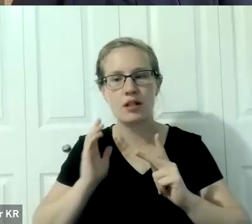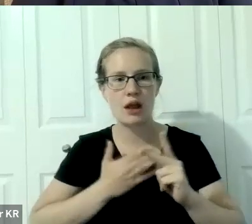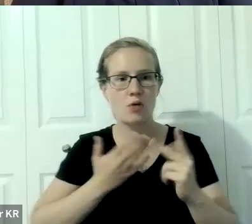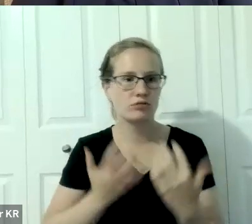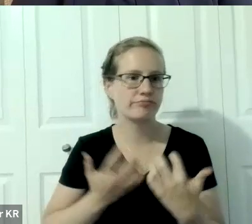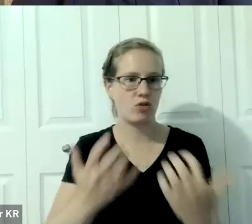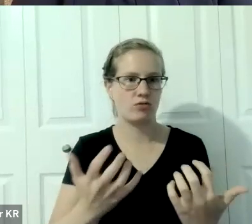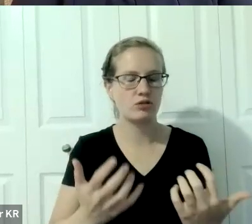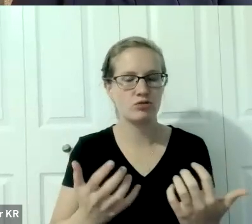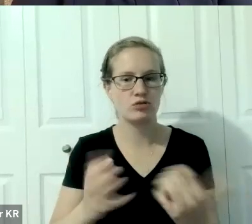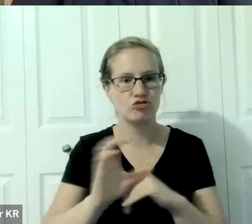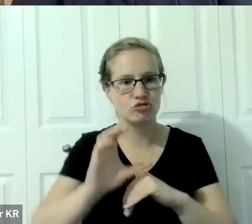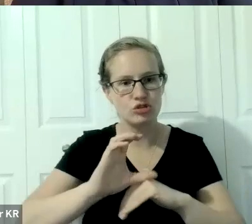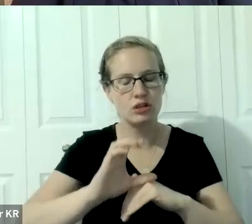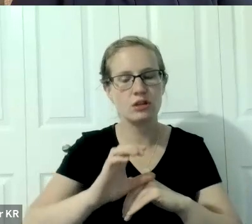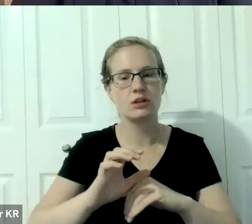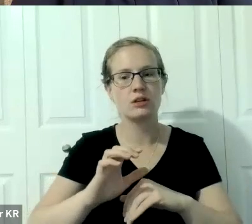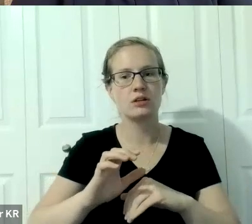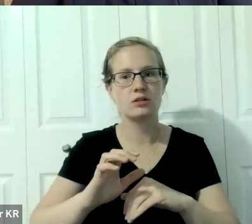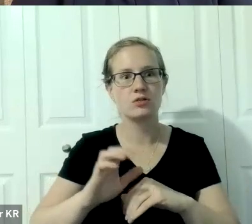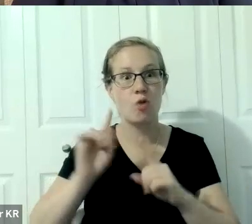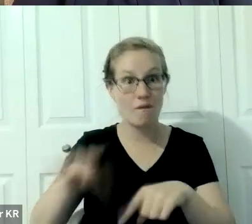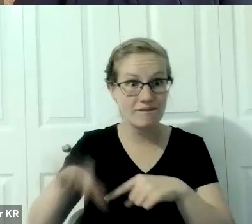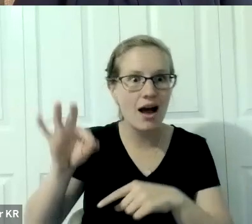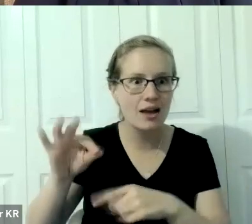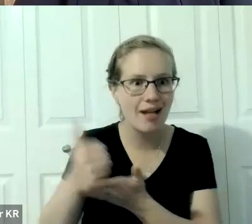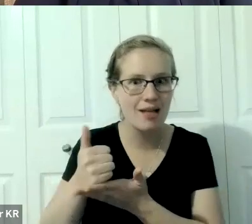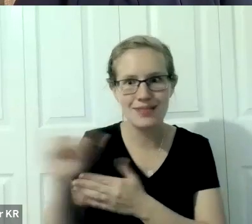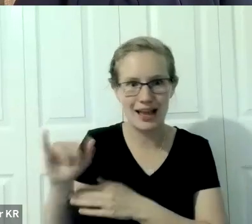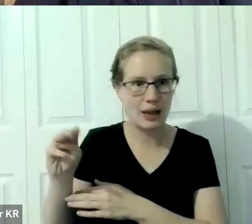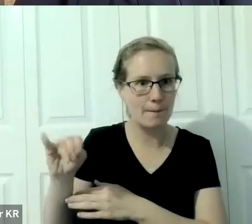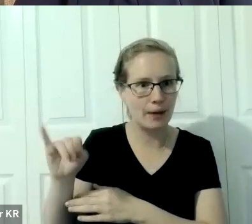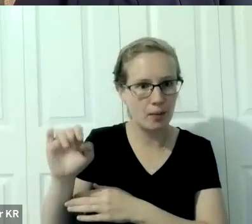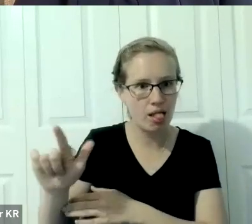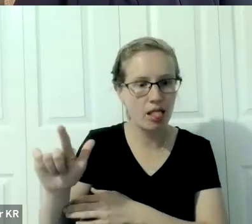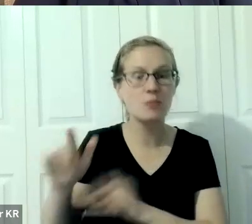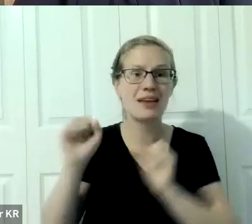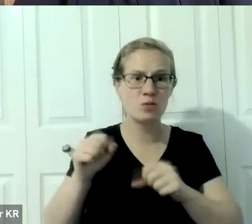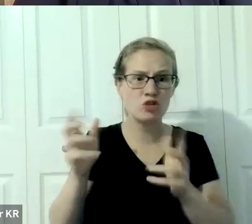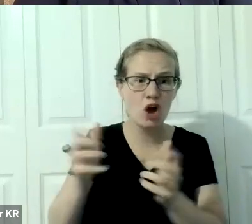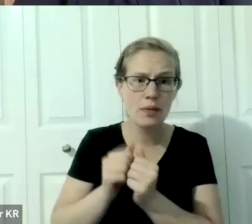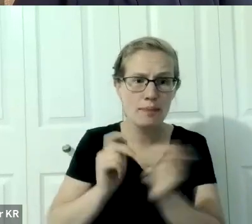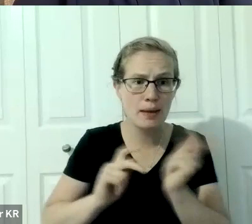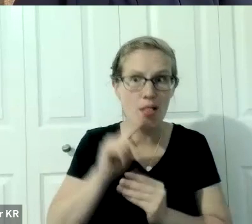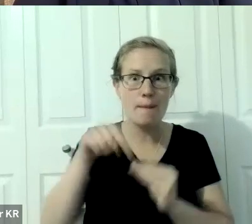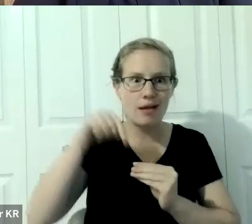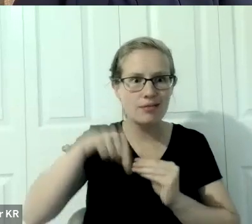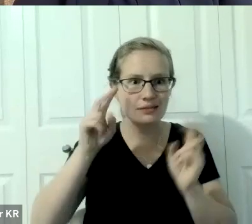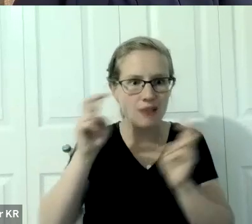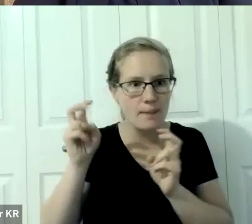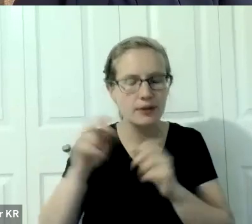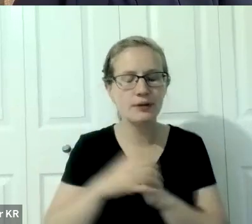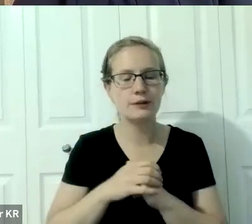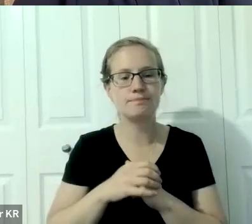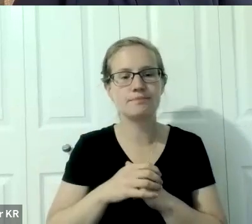congregations to get to the professional like you, Mary Bell, to get to them, to be able to talk to people about this. I know,